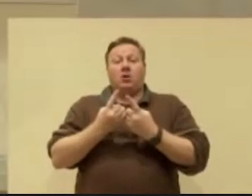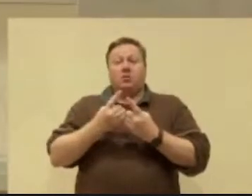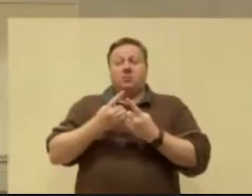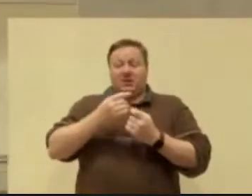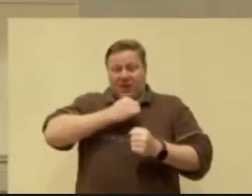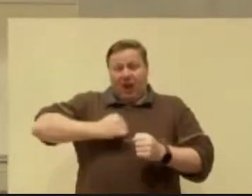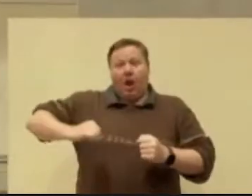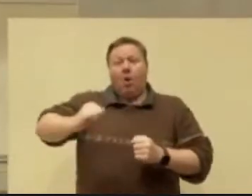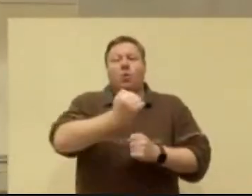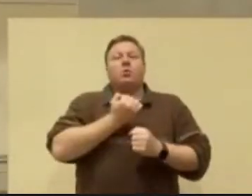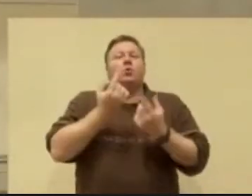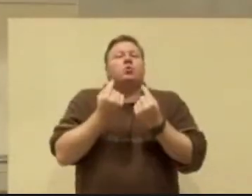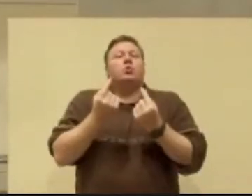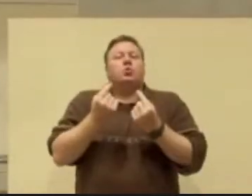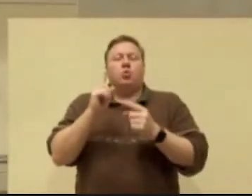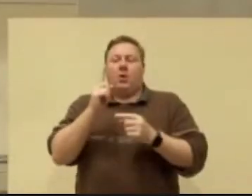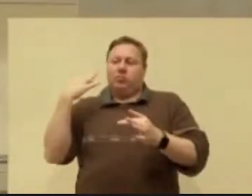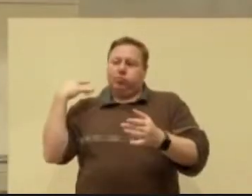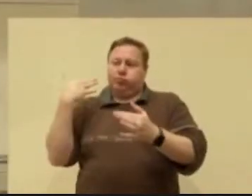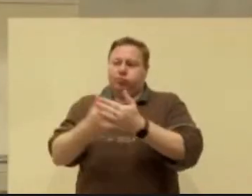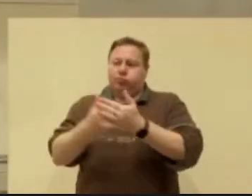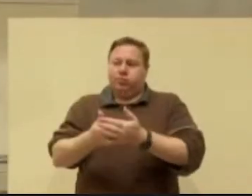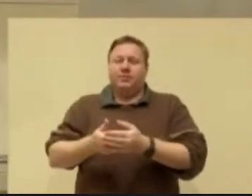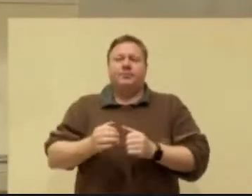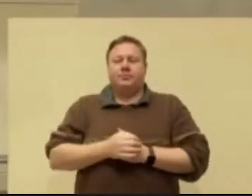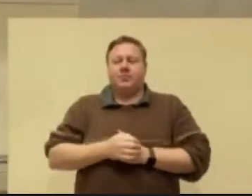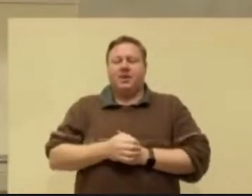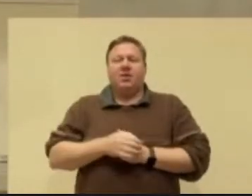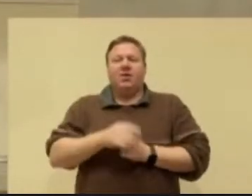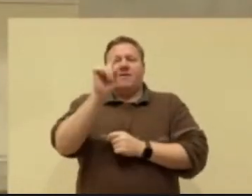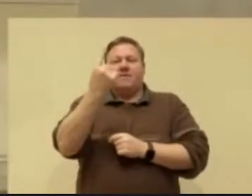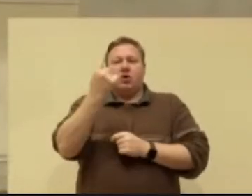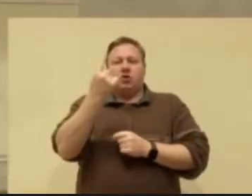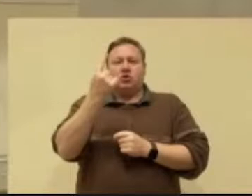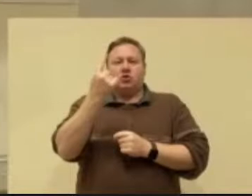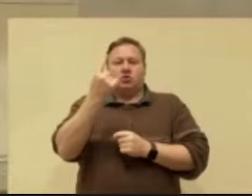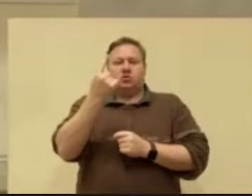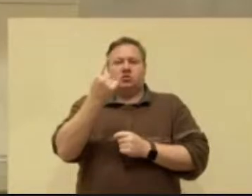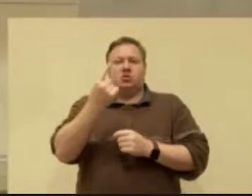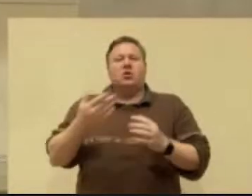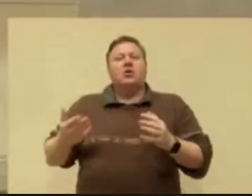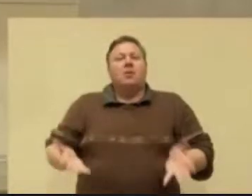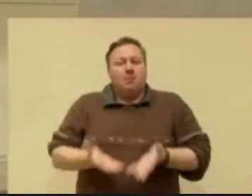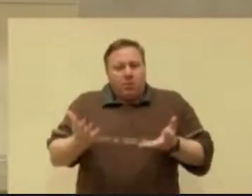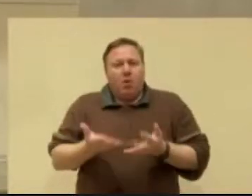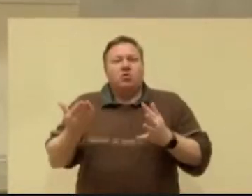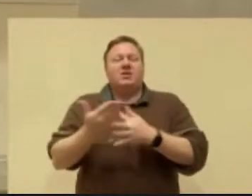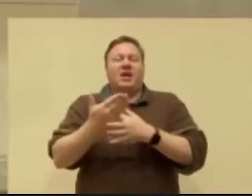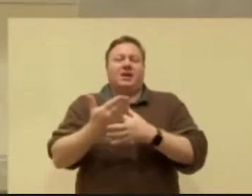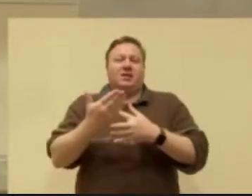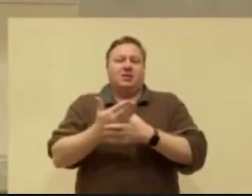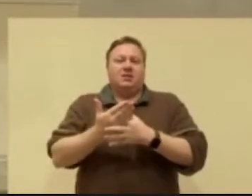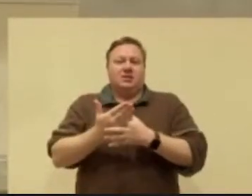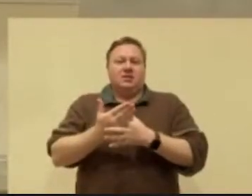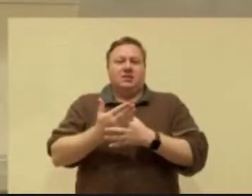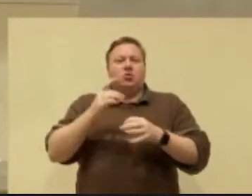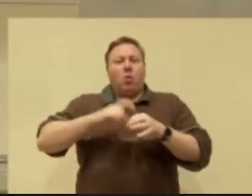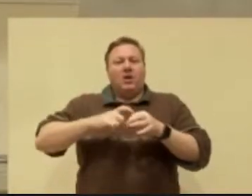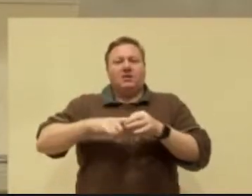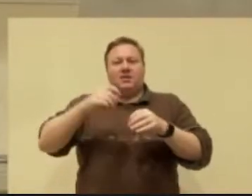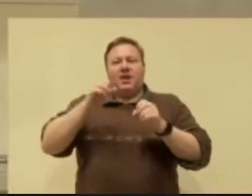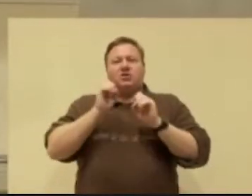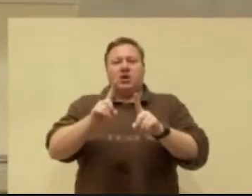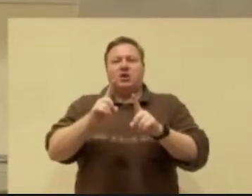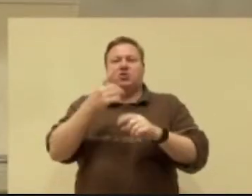now the first thing that we looked at is promoting access to quality education among girls there is a